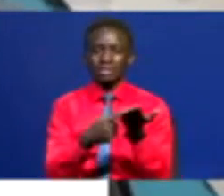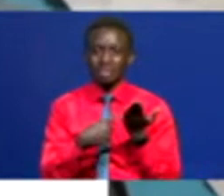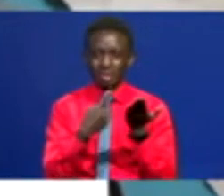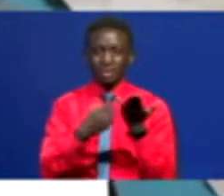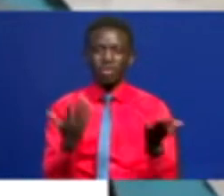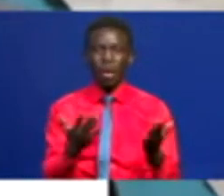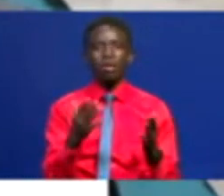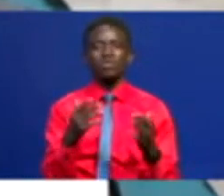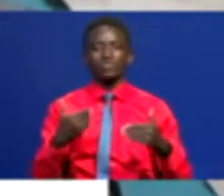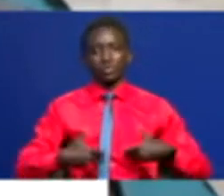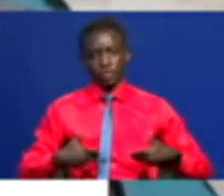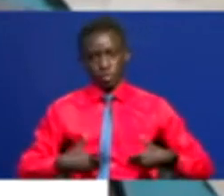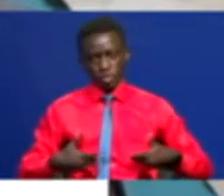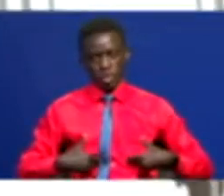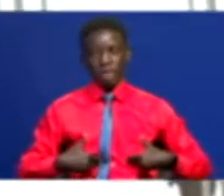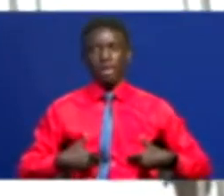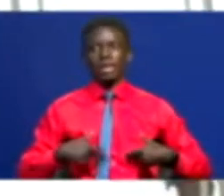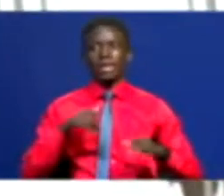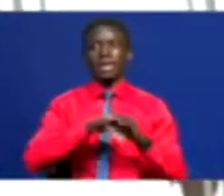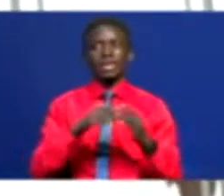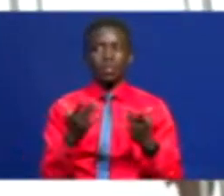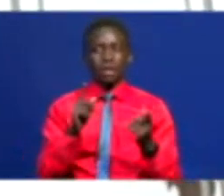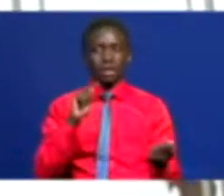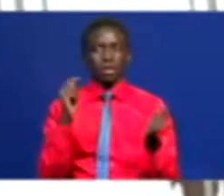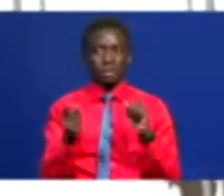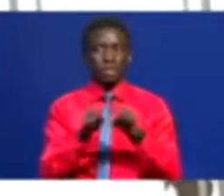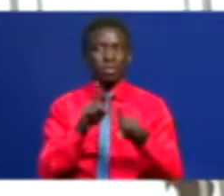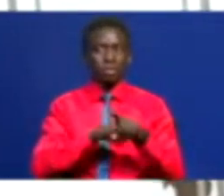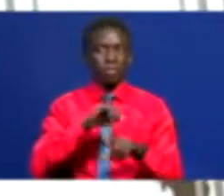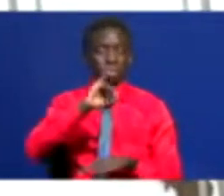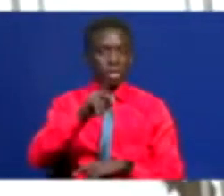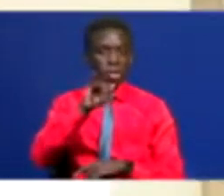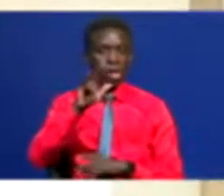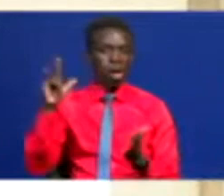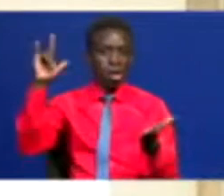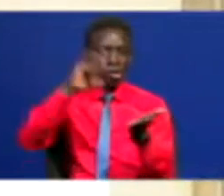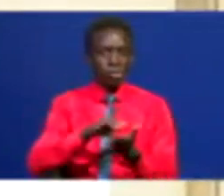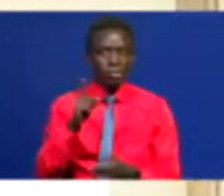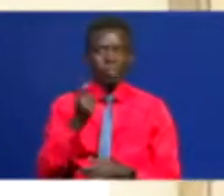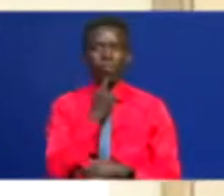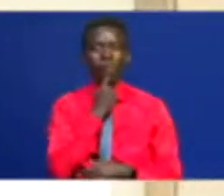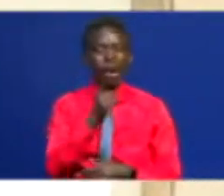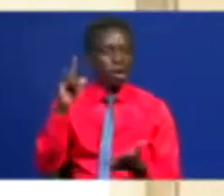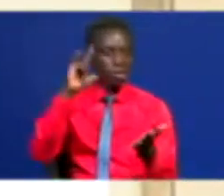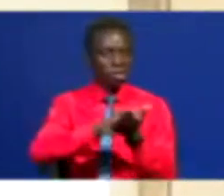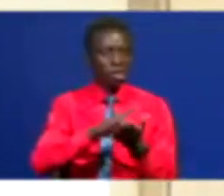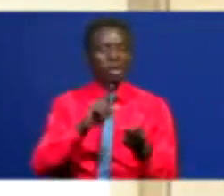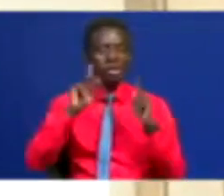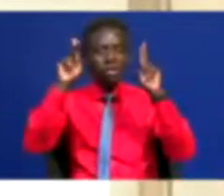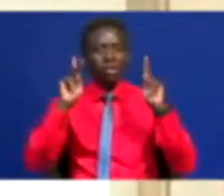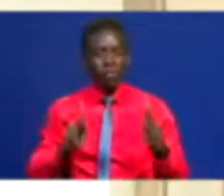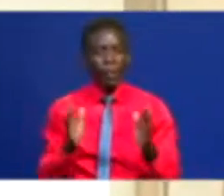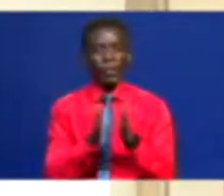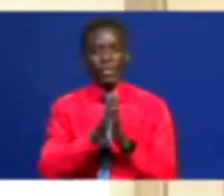youth in the transition. Meanwhile, Jomo Kenyatta International Airport, Moi, Kisumu, and